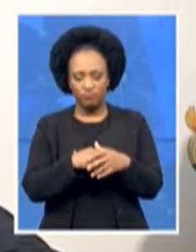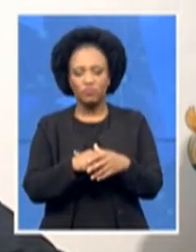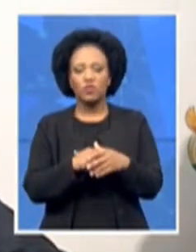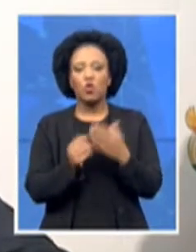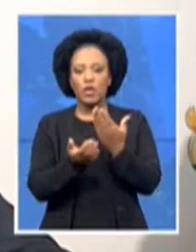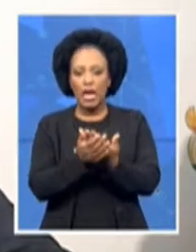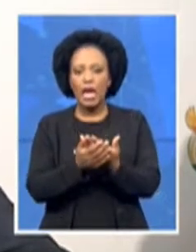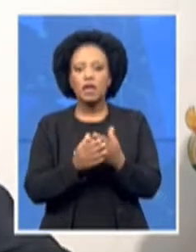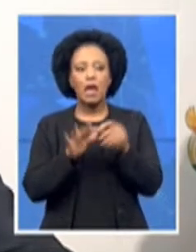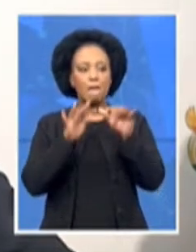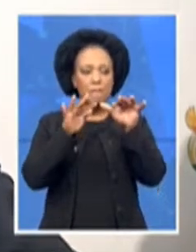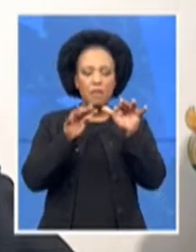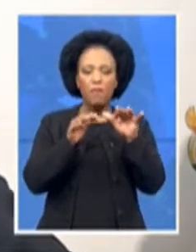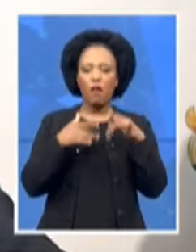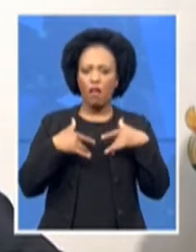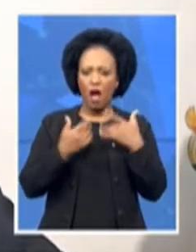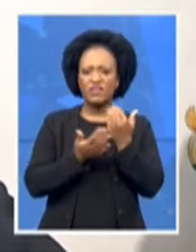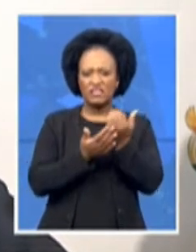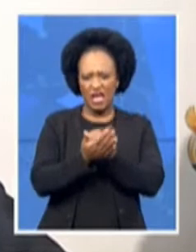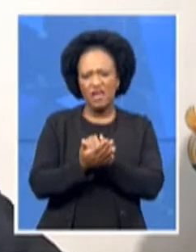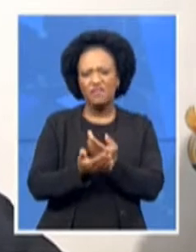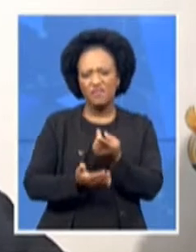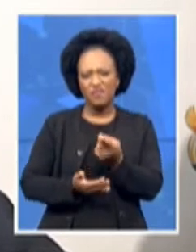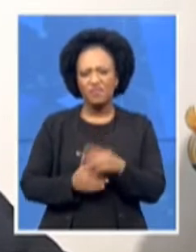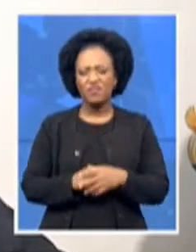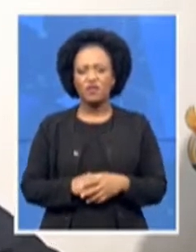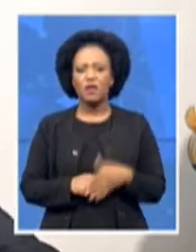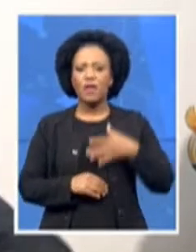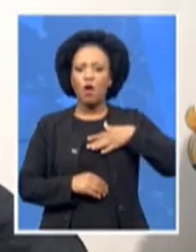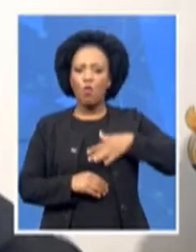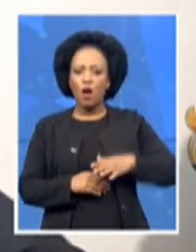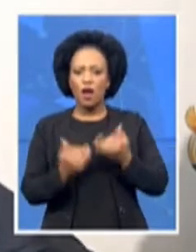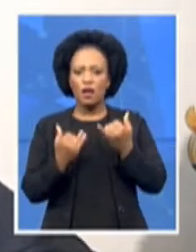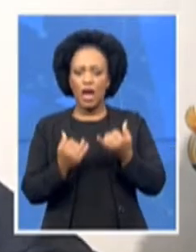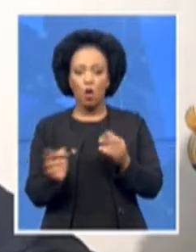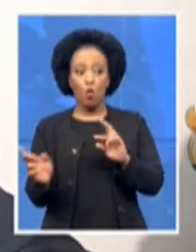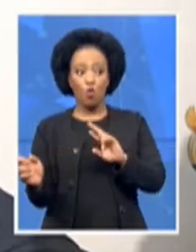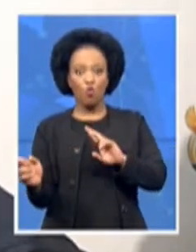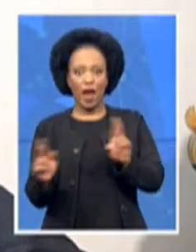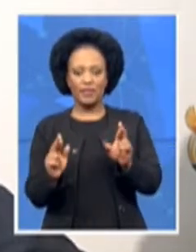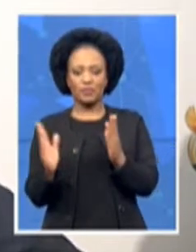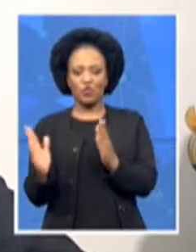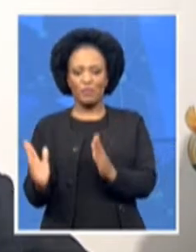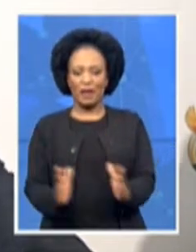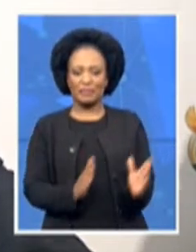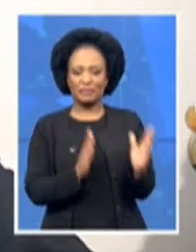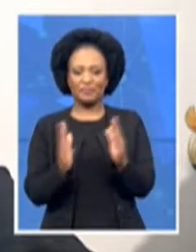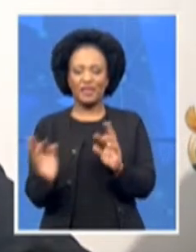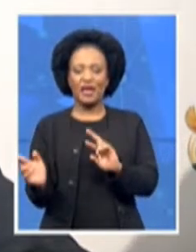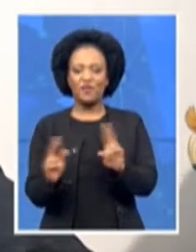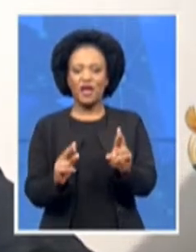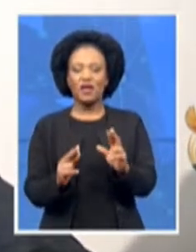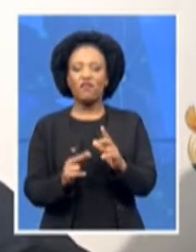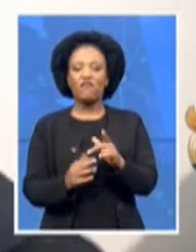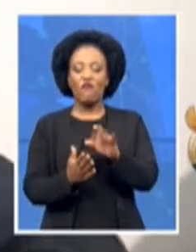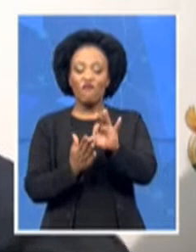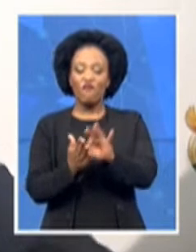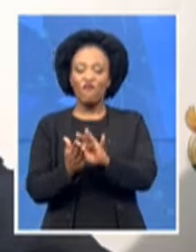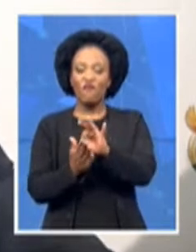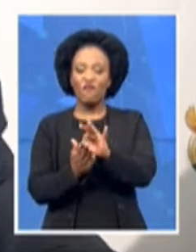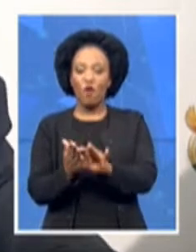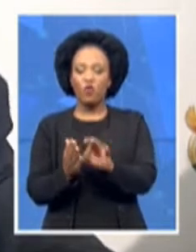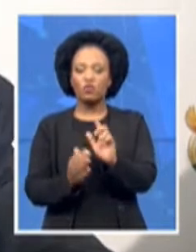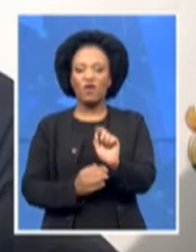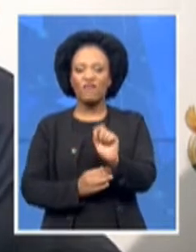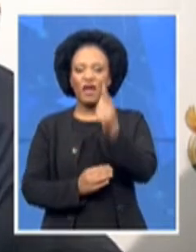all of us, as we get ready to go and vote on the 1st of November, remember that it's